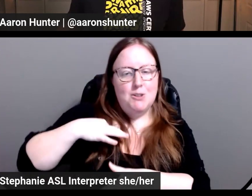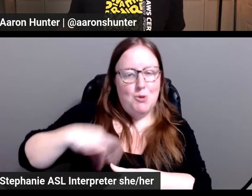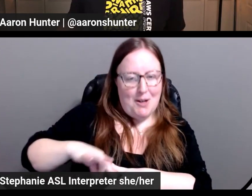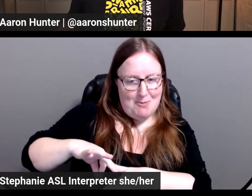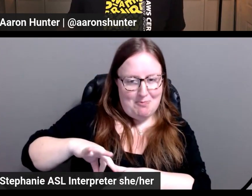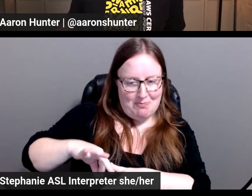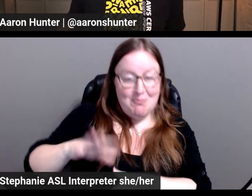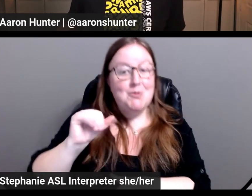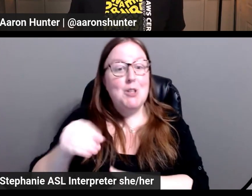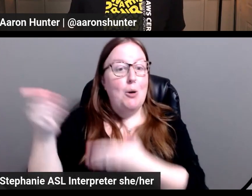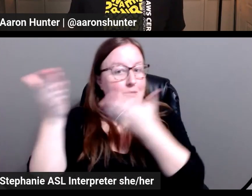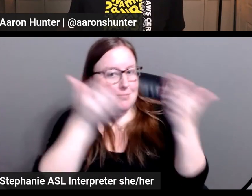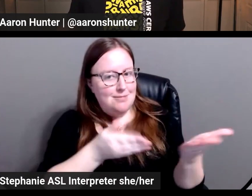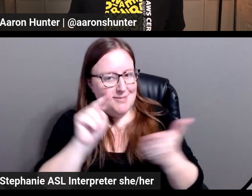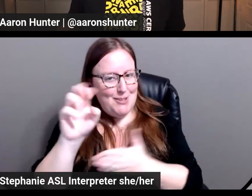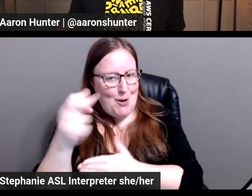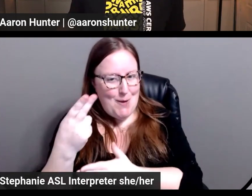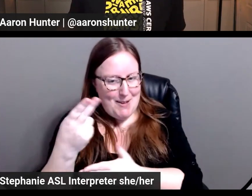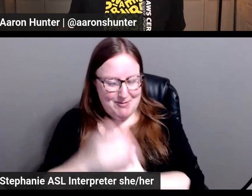So back to Noah.